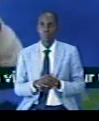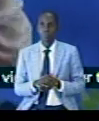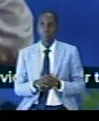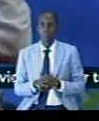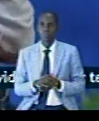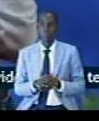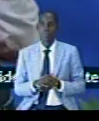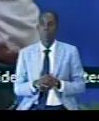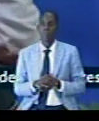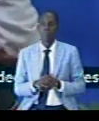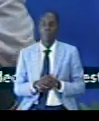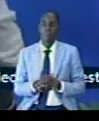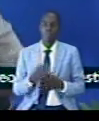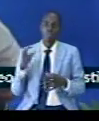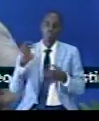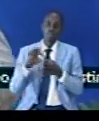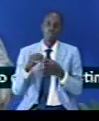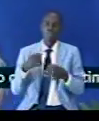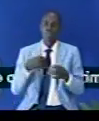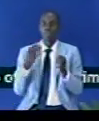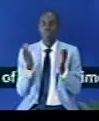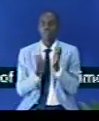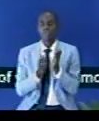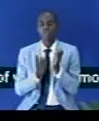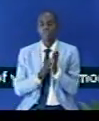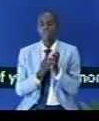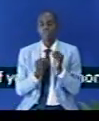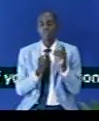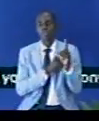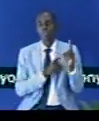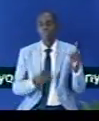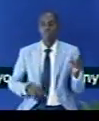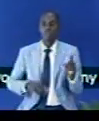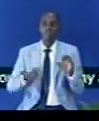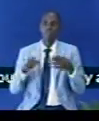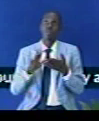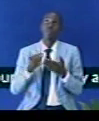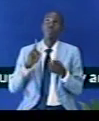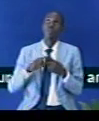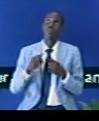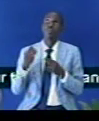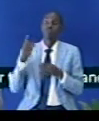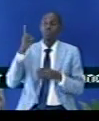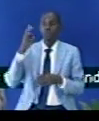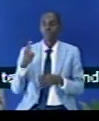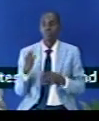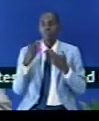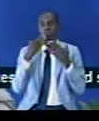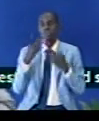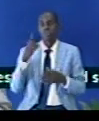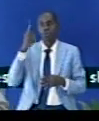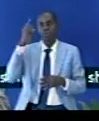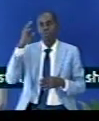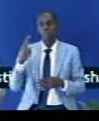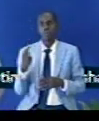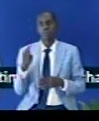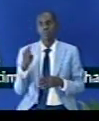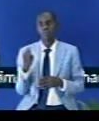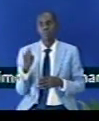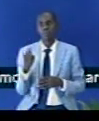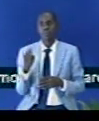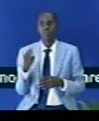Eba mi ke hallelujah. Eba mi ni Jesu logo. Mo dupe lowo Olorun alaye.